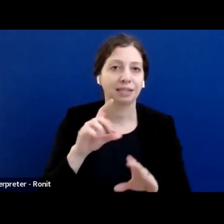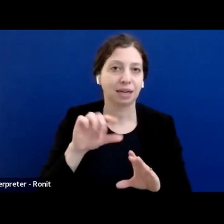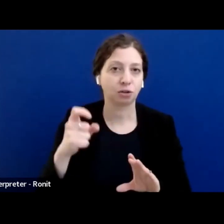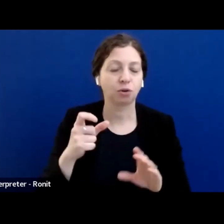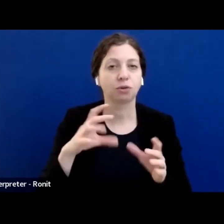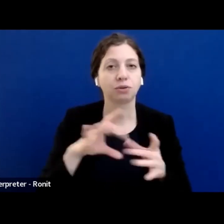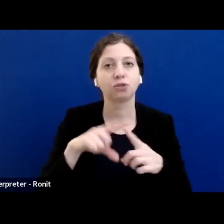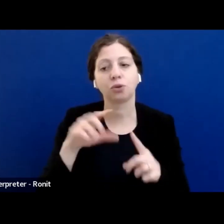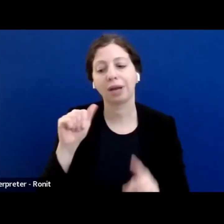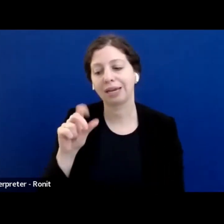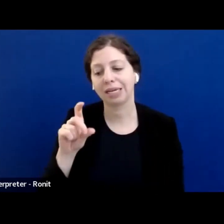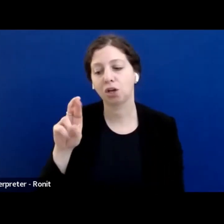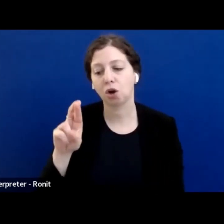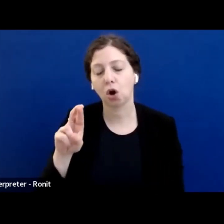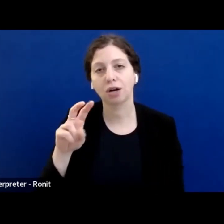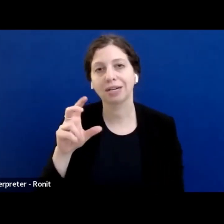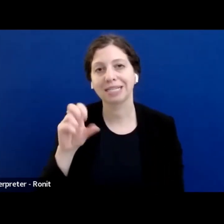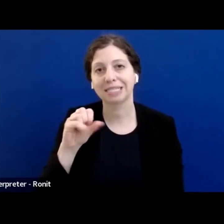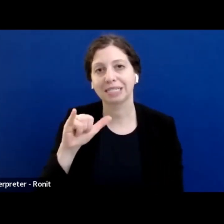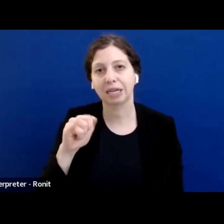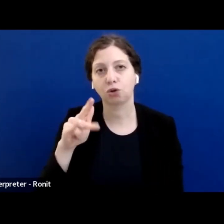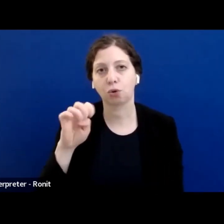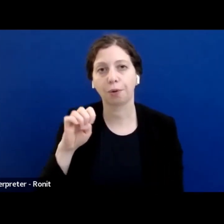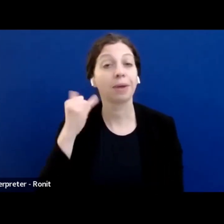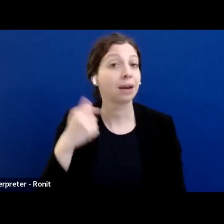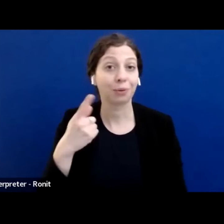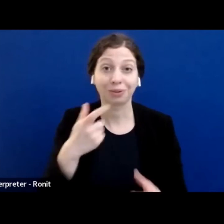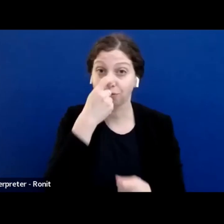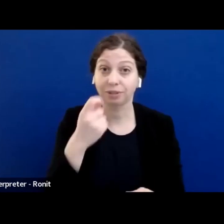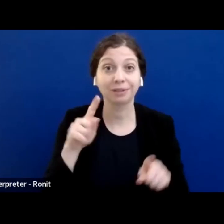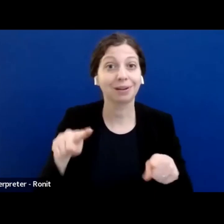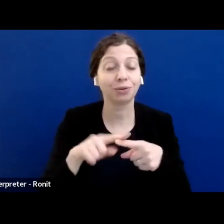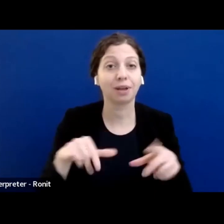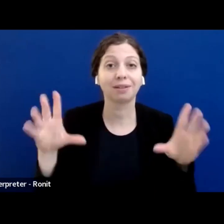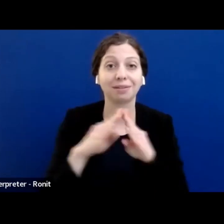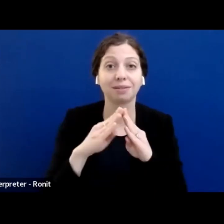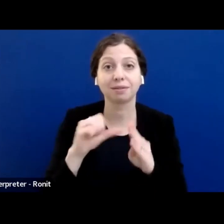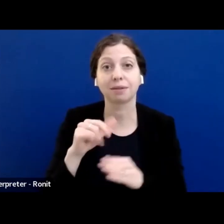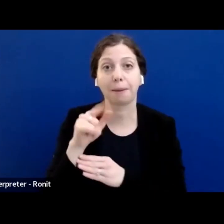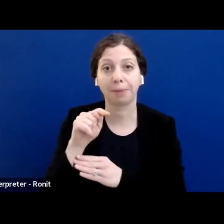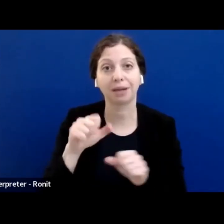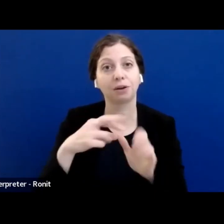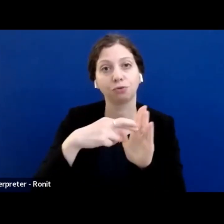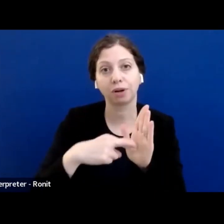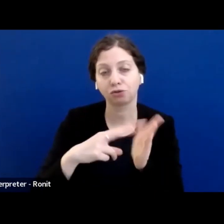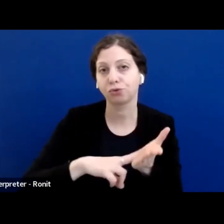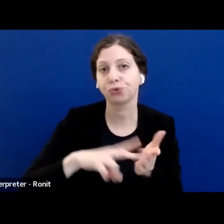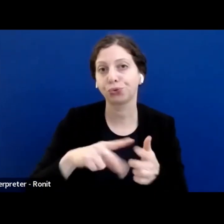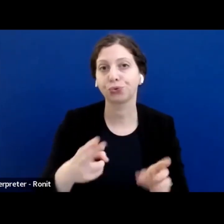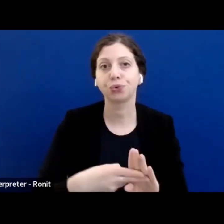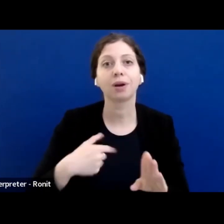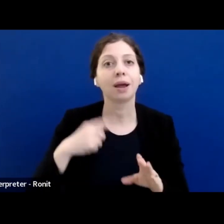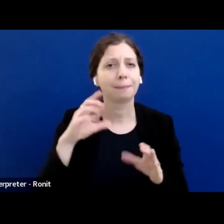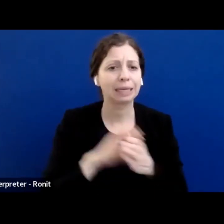ADRD syndromes. And anyone who's interested in attending that summit can actually register to join. I believe that the link